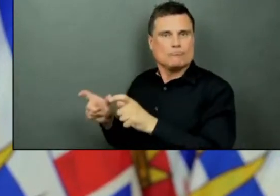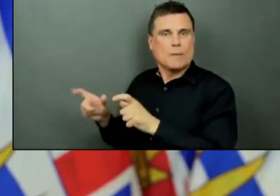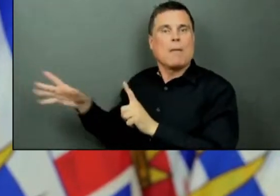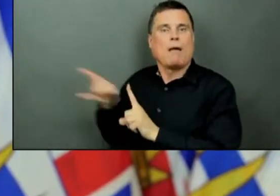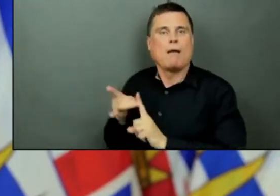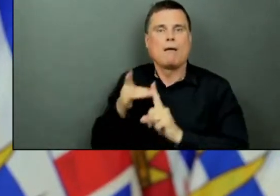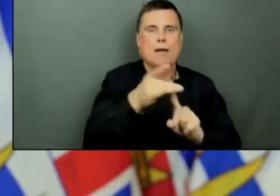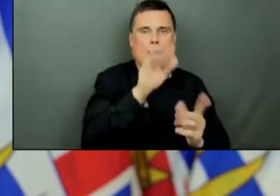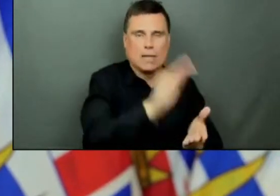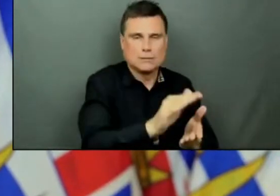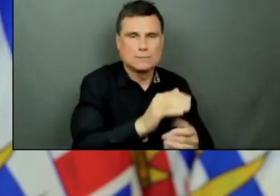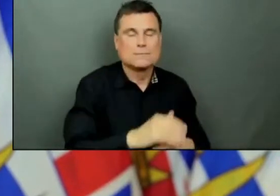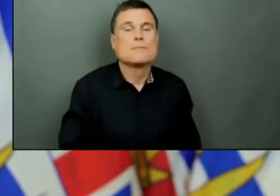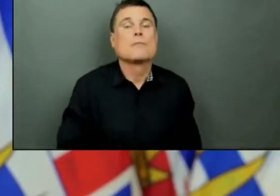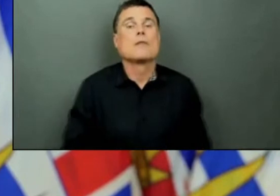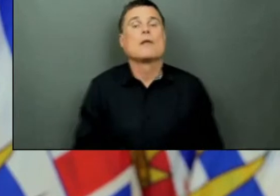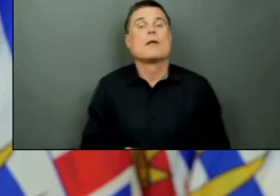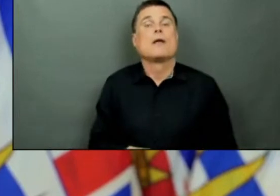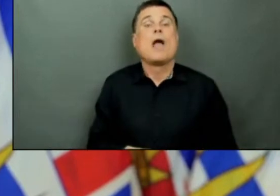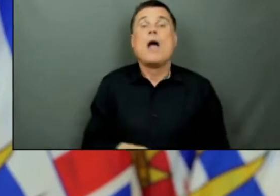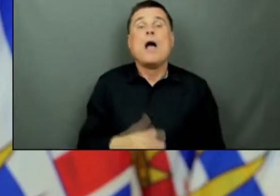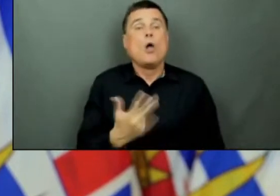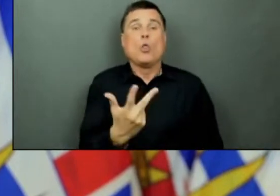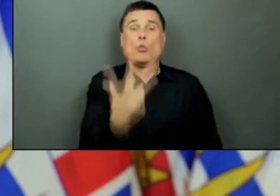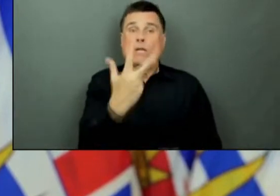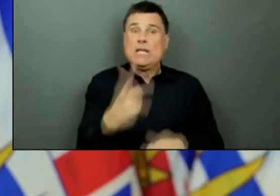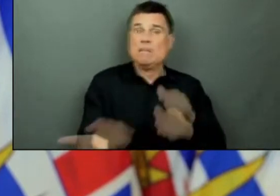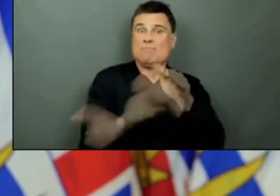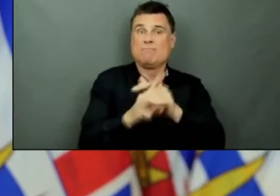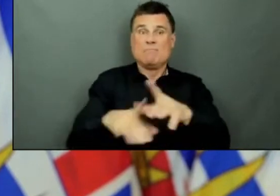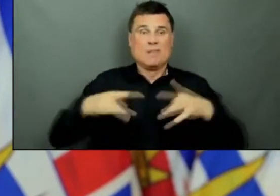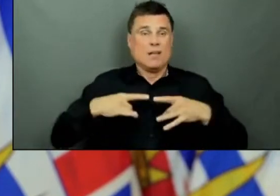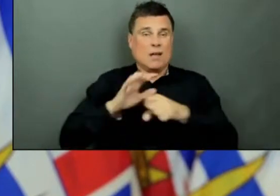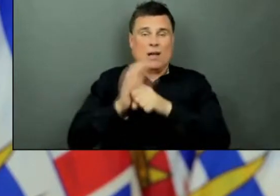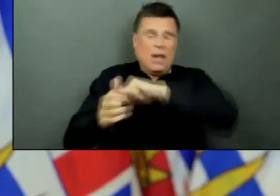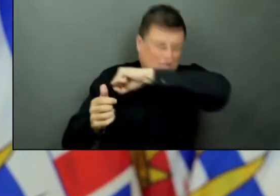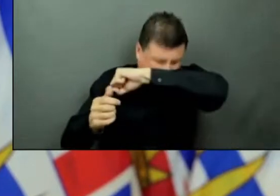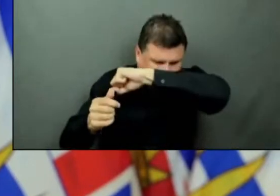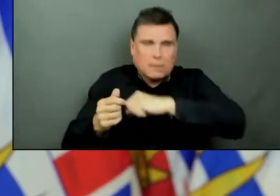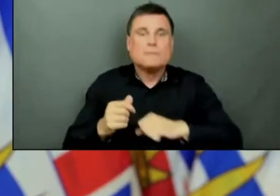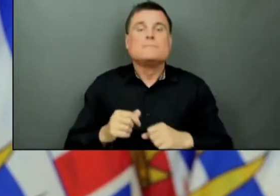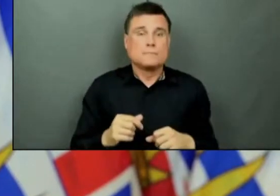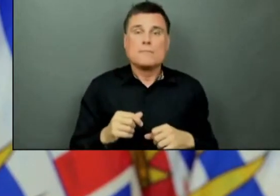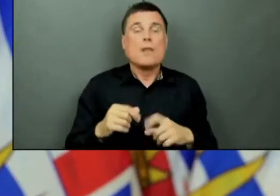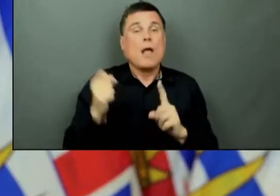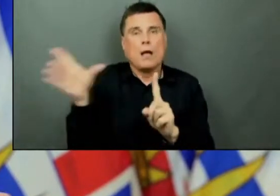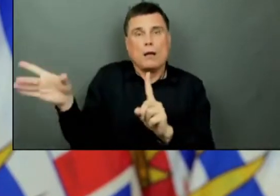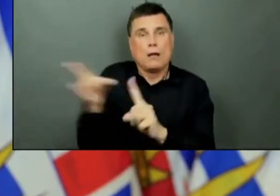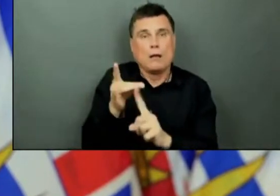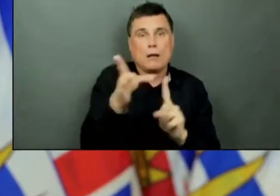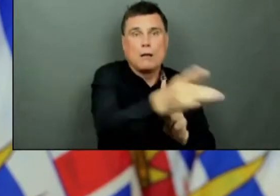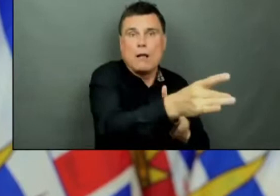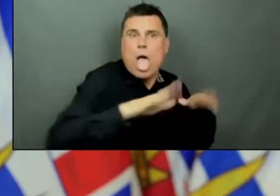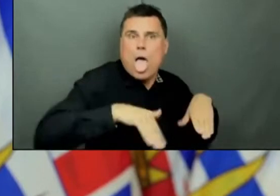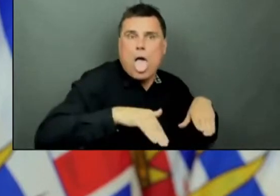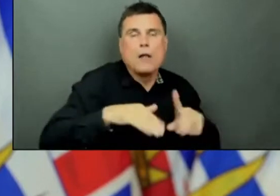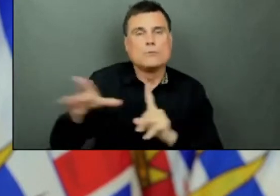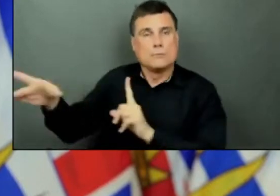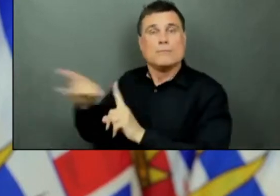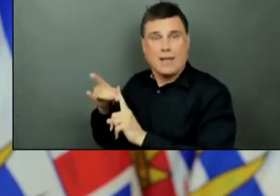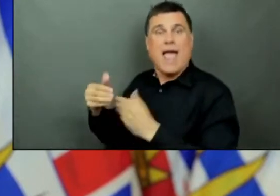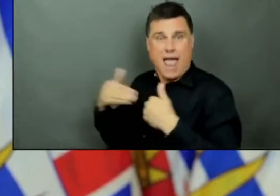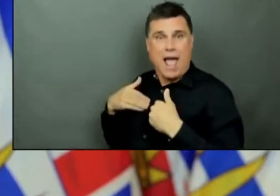infections, new infections. This tells us really important things, along with the information we presented last week, that when we have this level